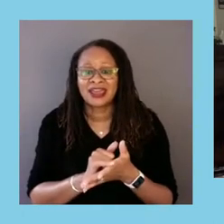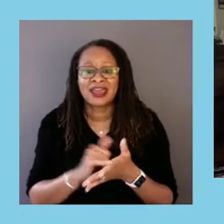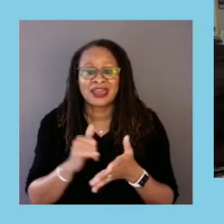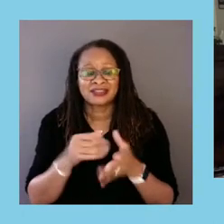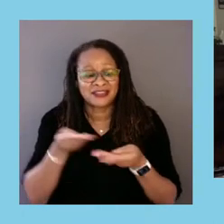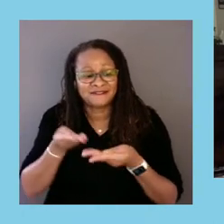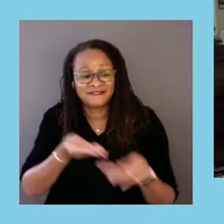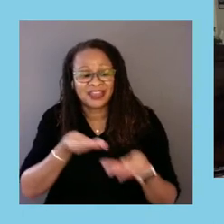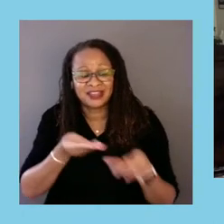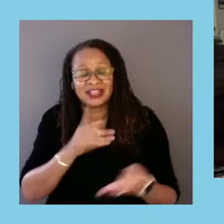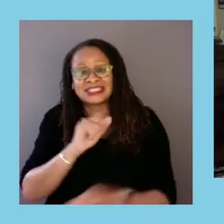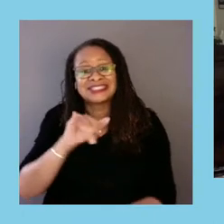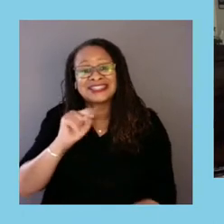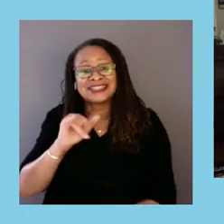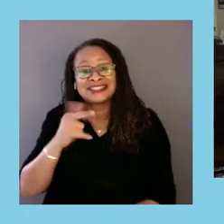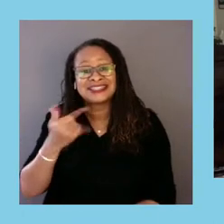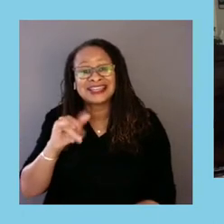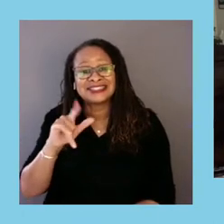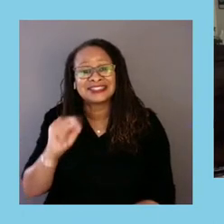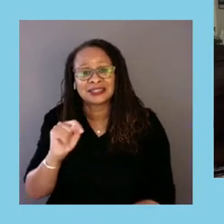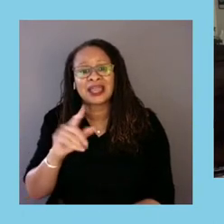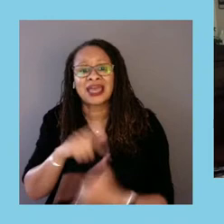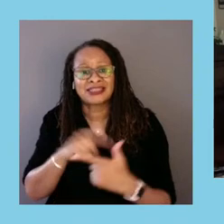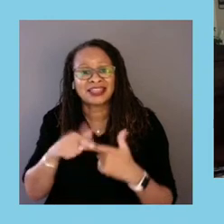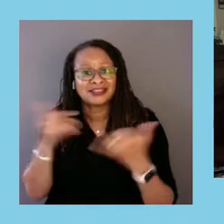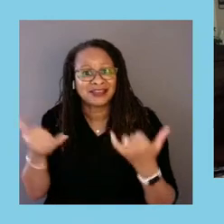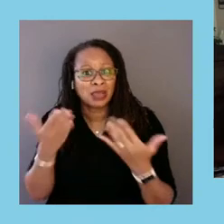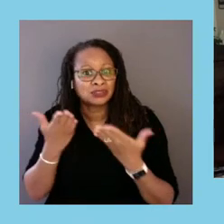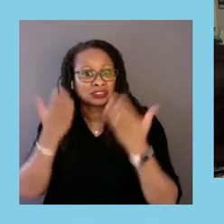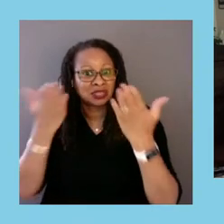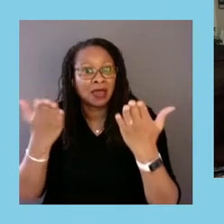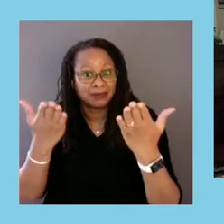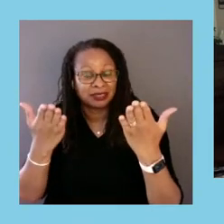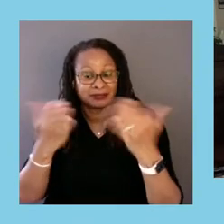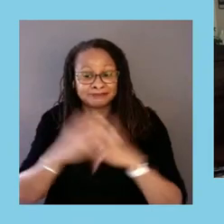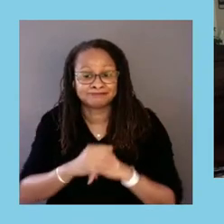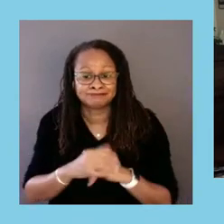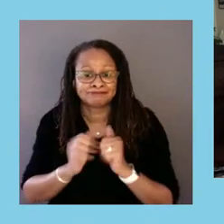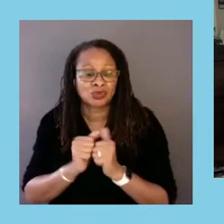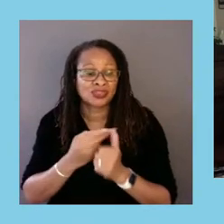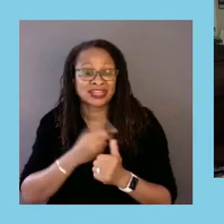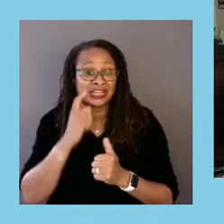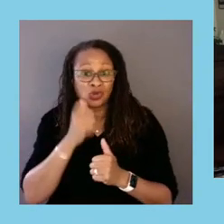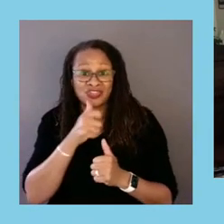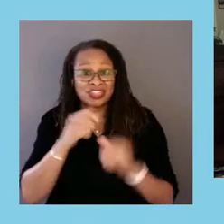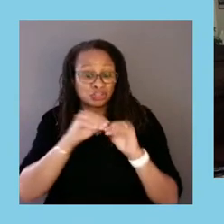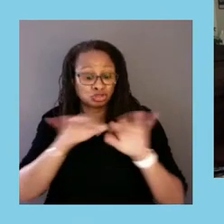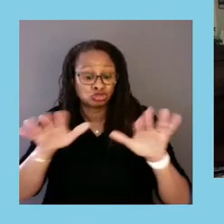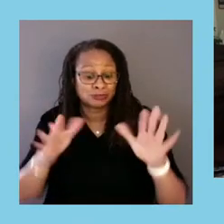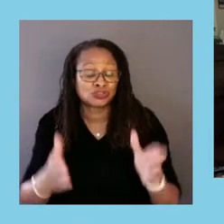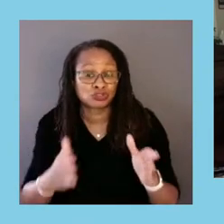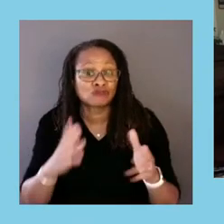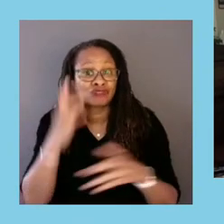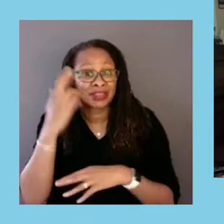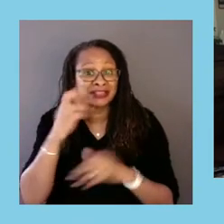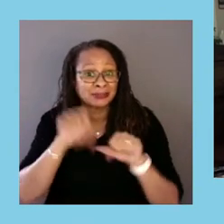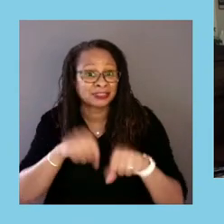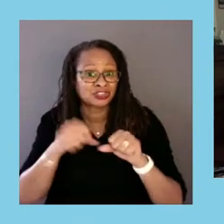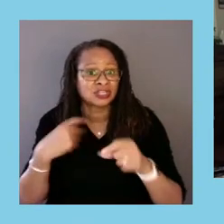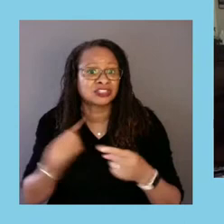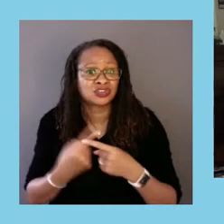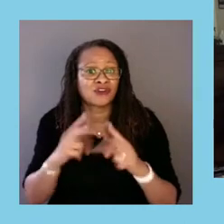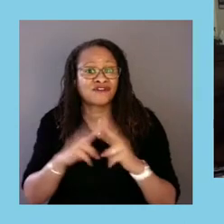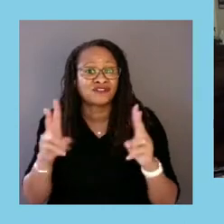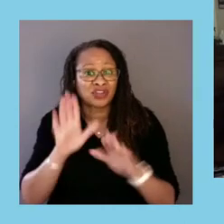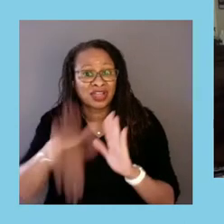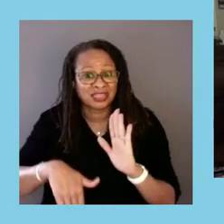and eventually, you know, now it's nominated without sort of, like, I don't even think the distributor realized the potential until very late. And like, you know,